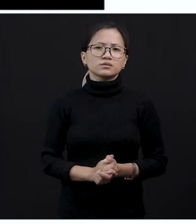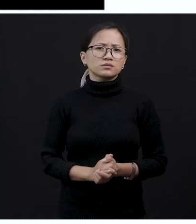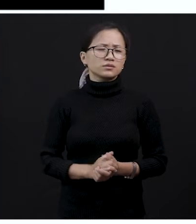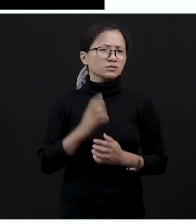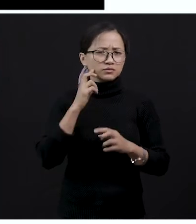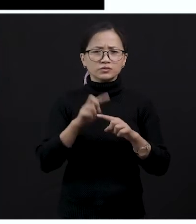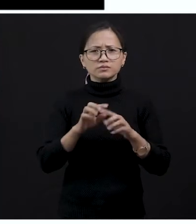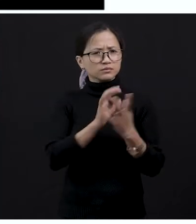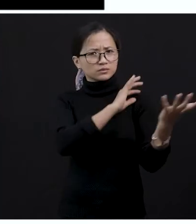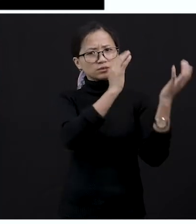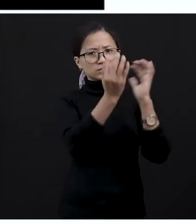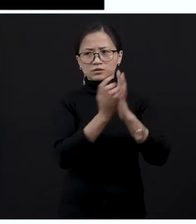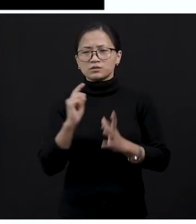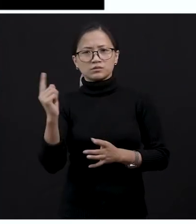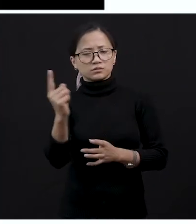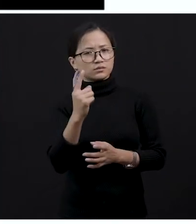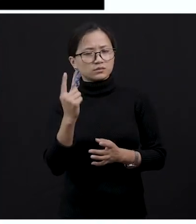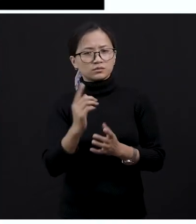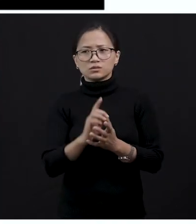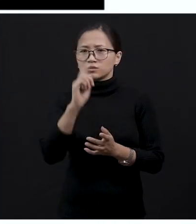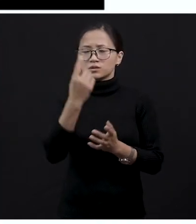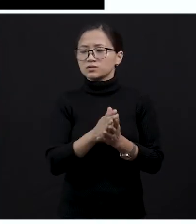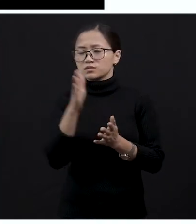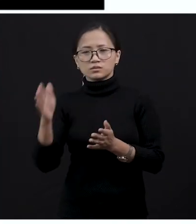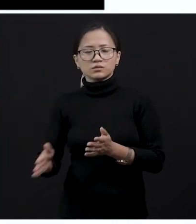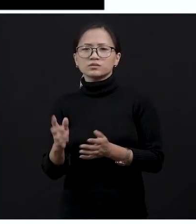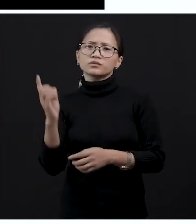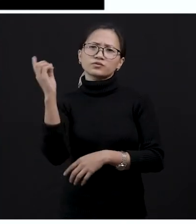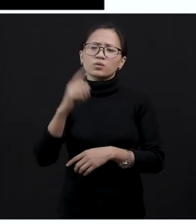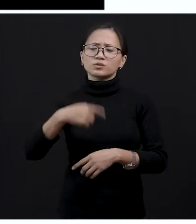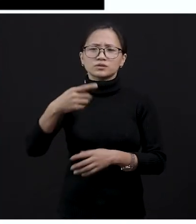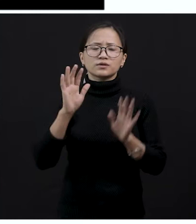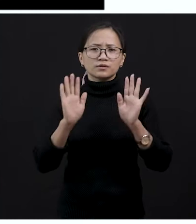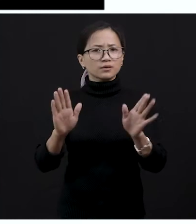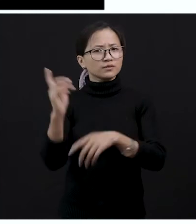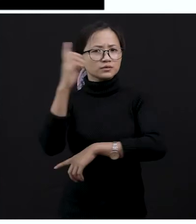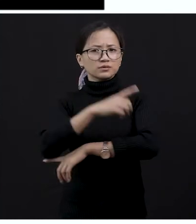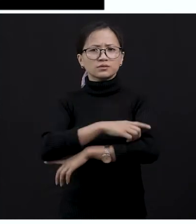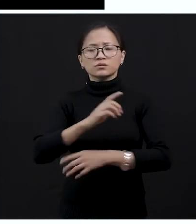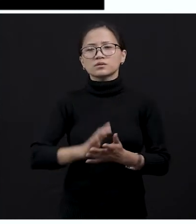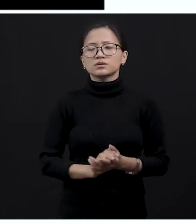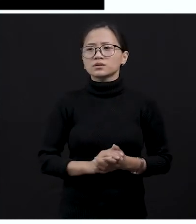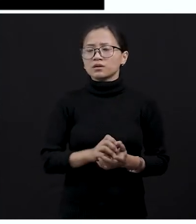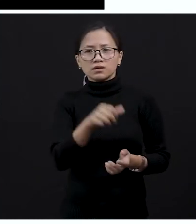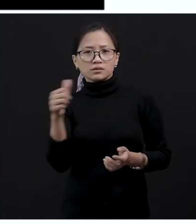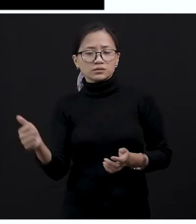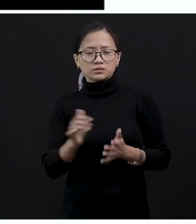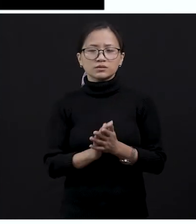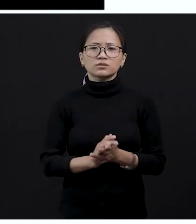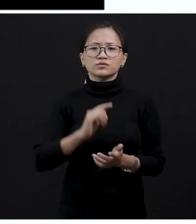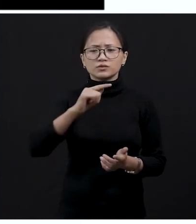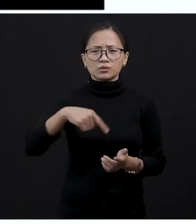earth doesn't rotate, one side of the earth will always have a daytime and the other side will always have nighttime,